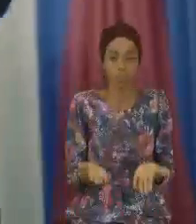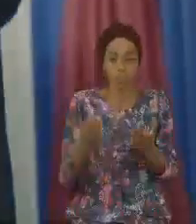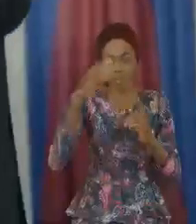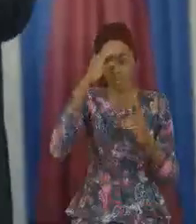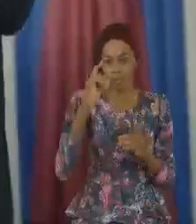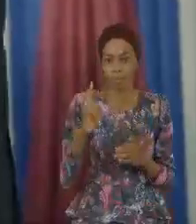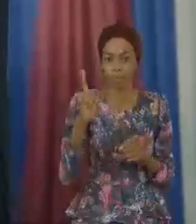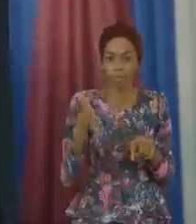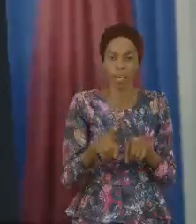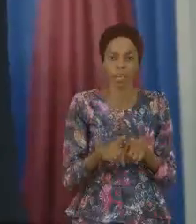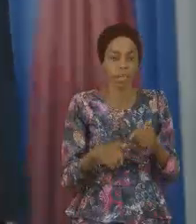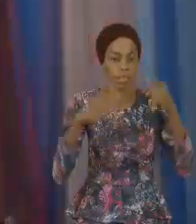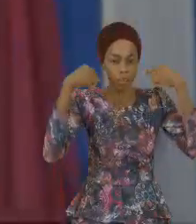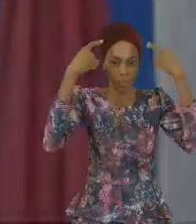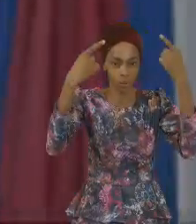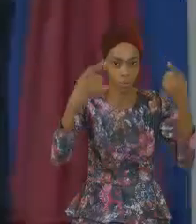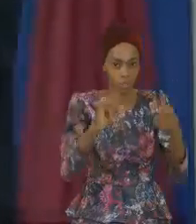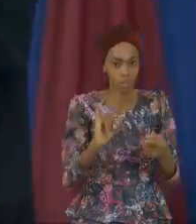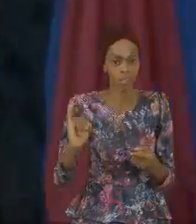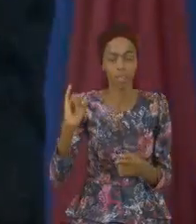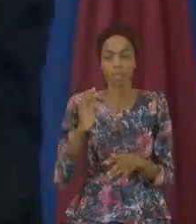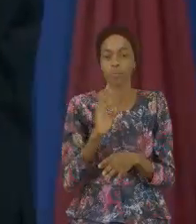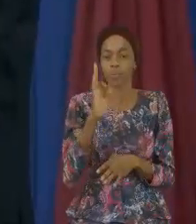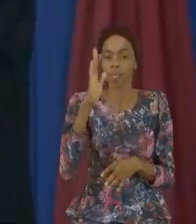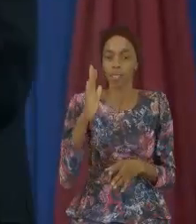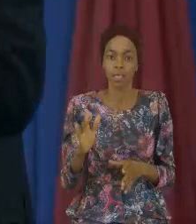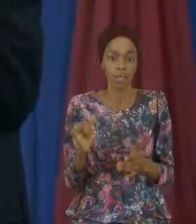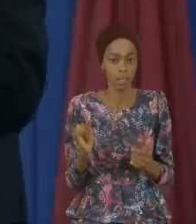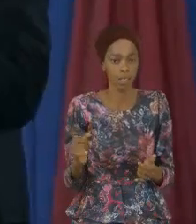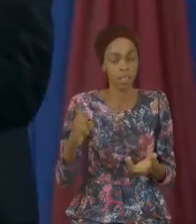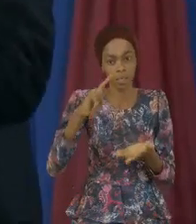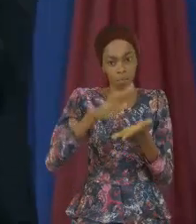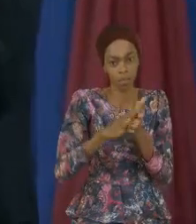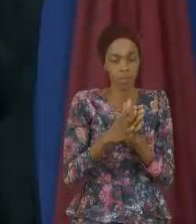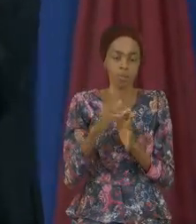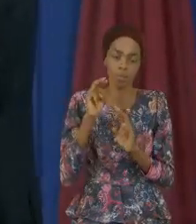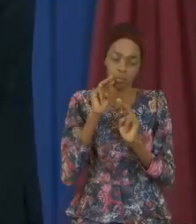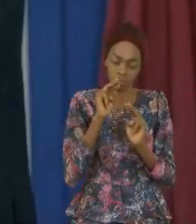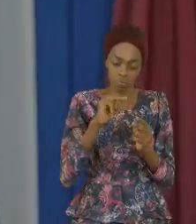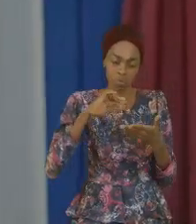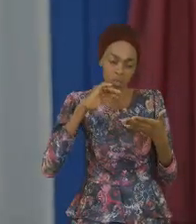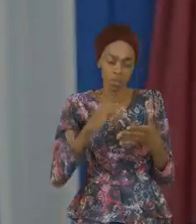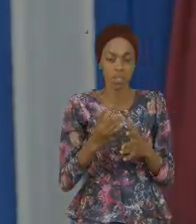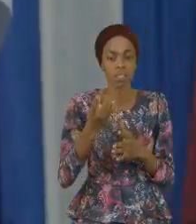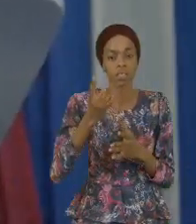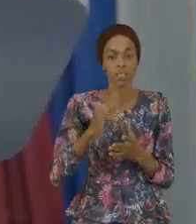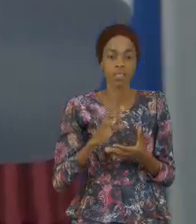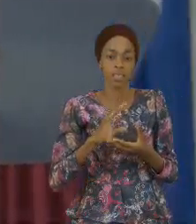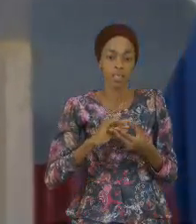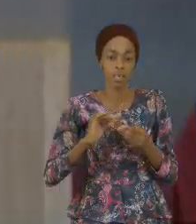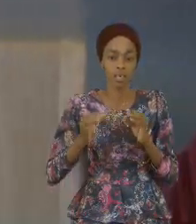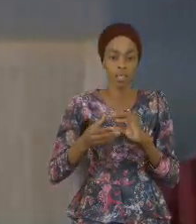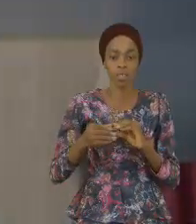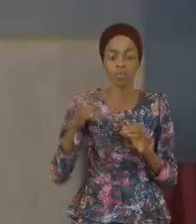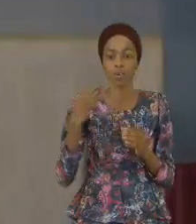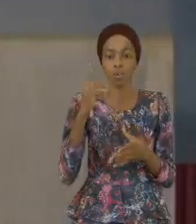excelling minister, and he became, and now we can see, looking at the history of what God had done with him and through